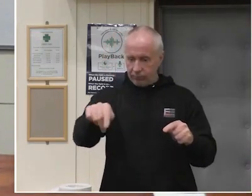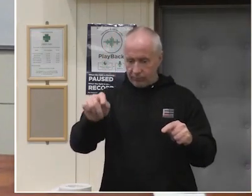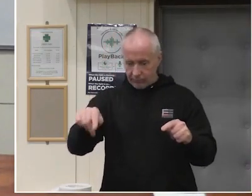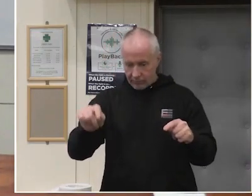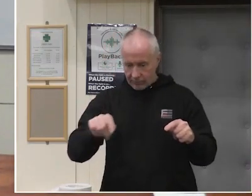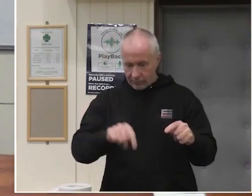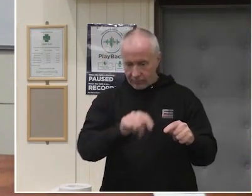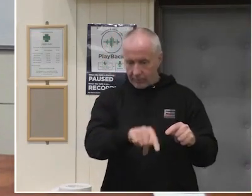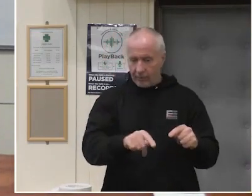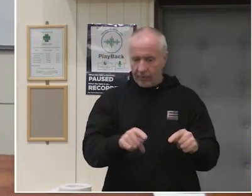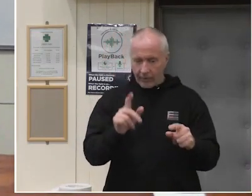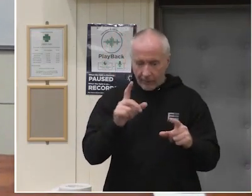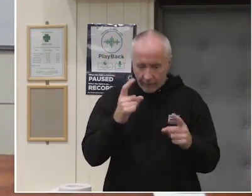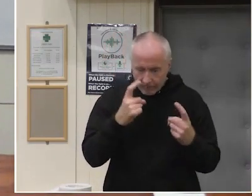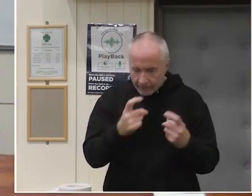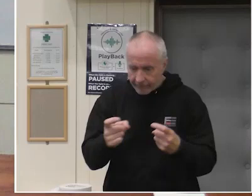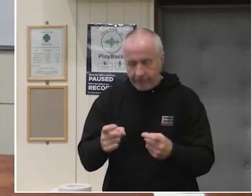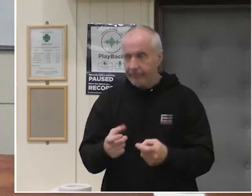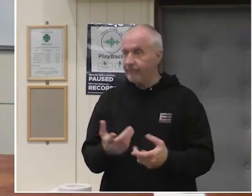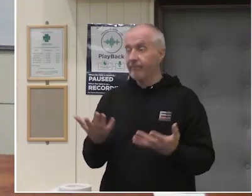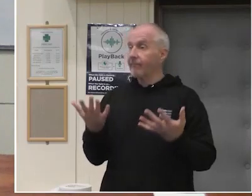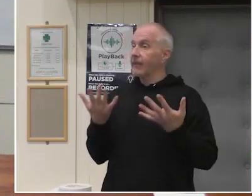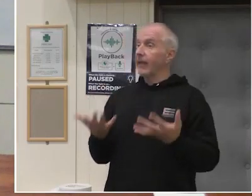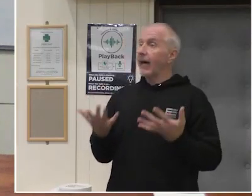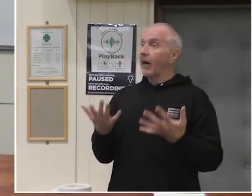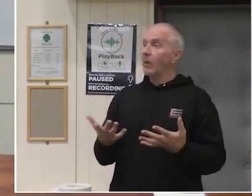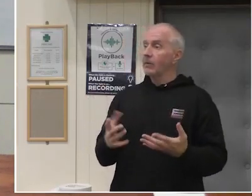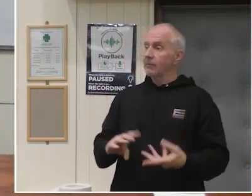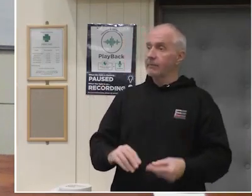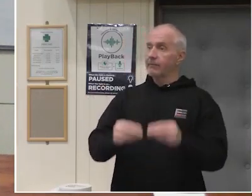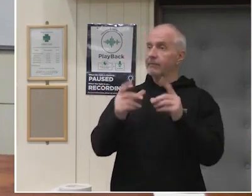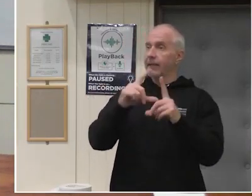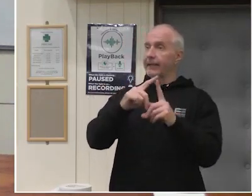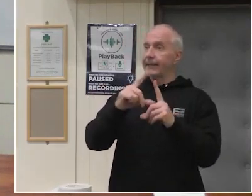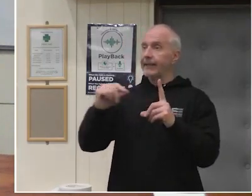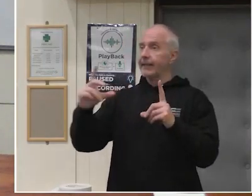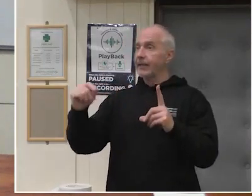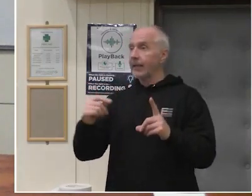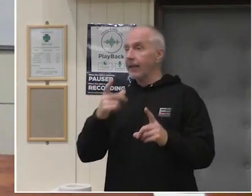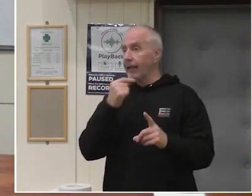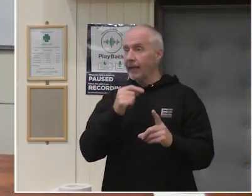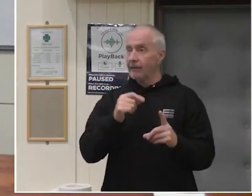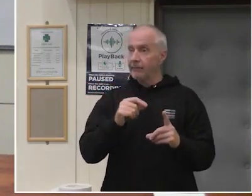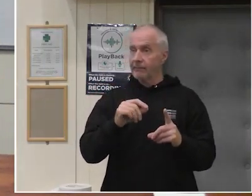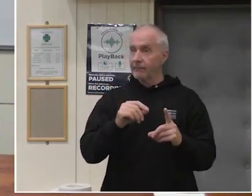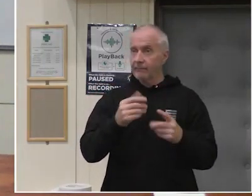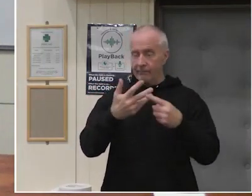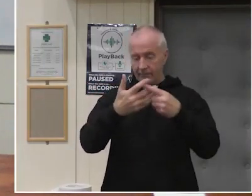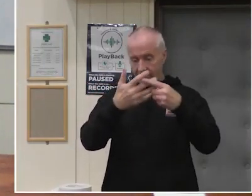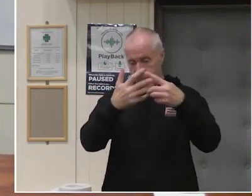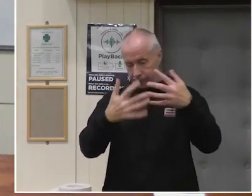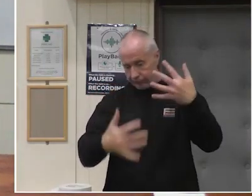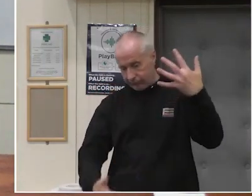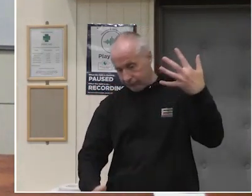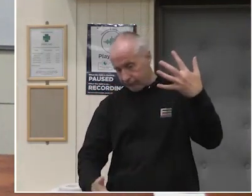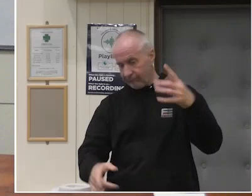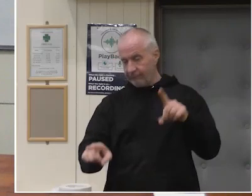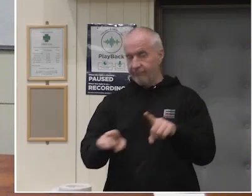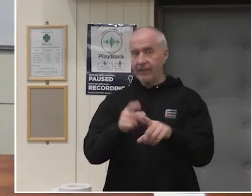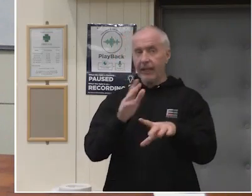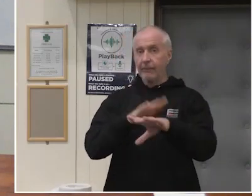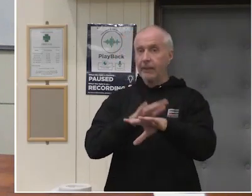everywhere. Not anymore, we're creating it digitally, we can put multiples in there all at once. But,